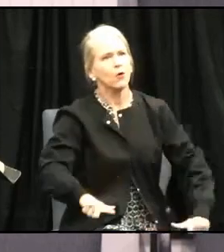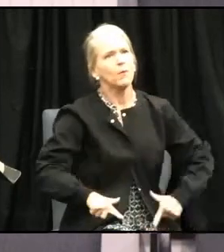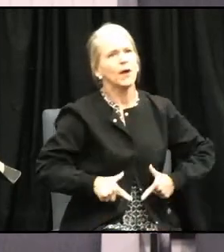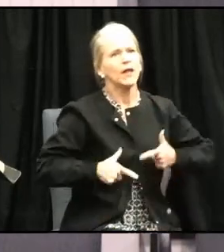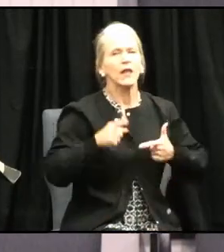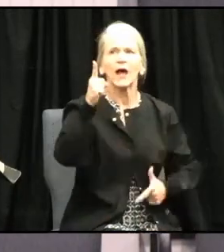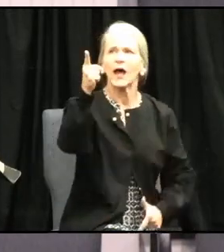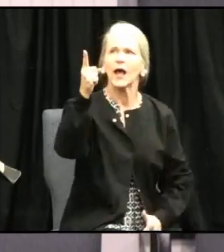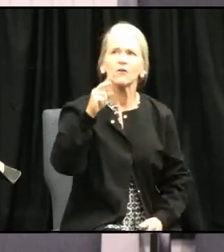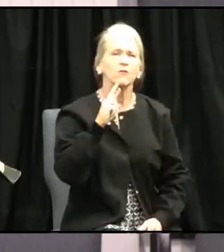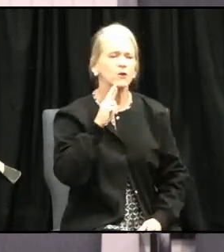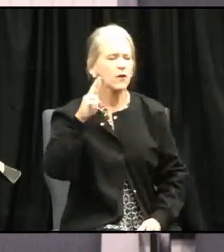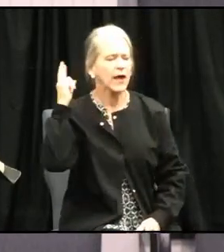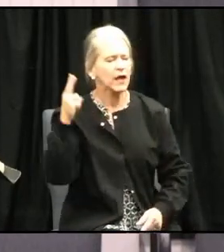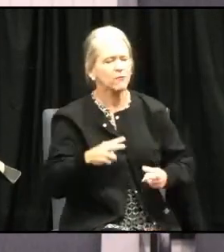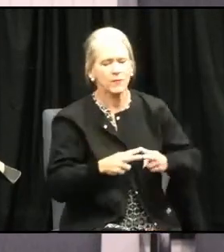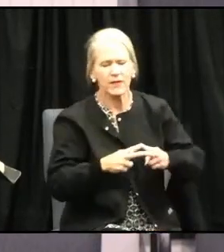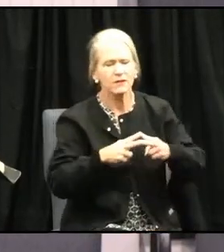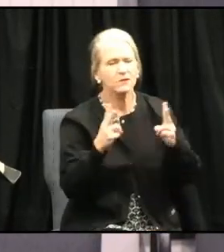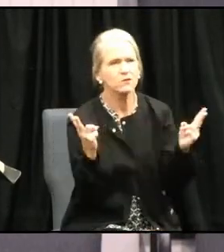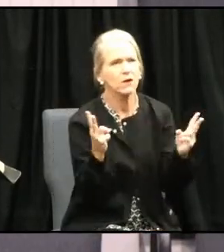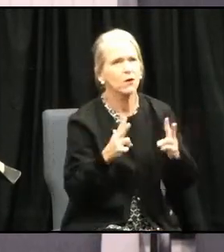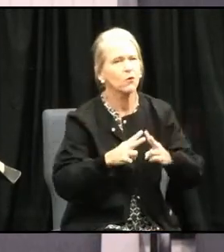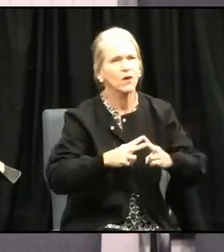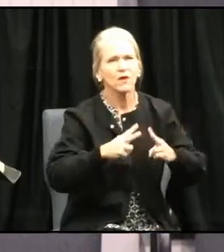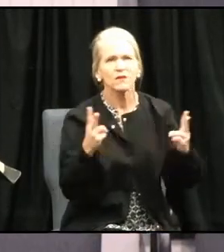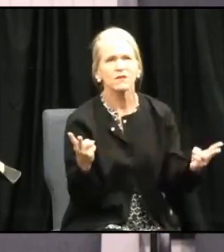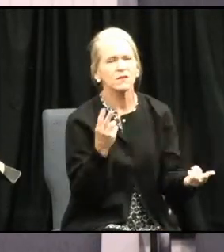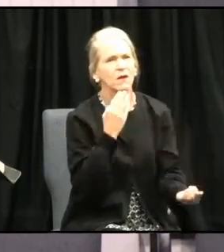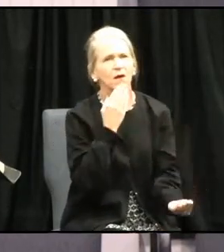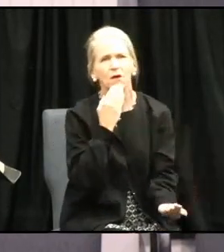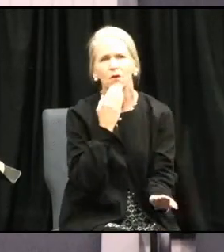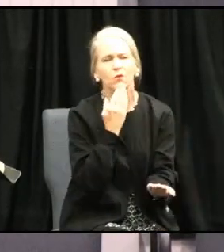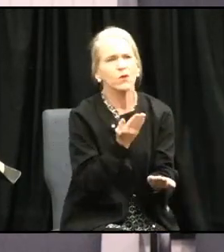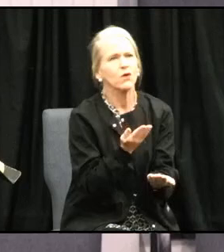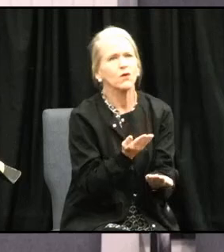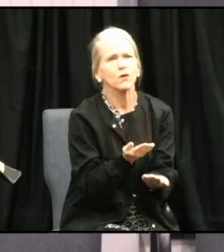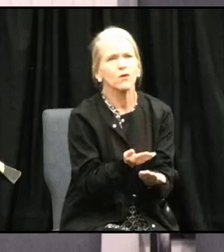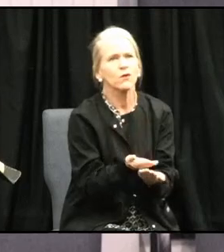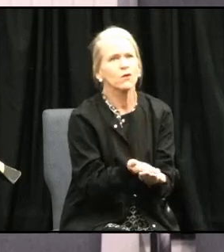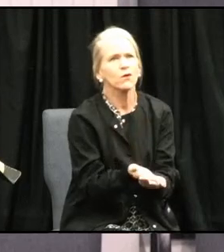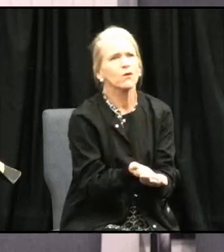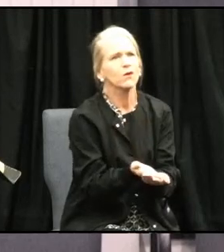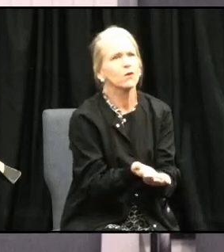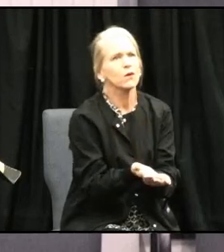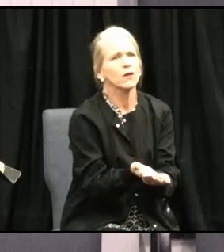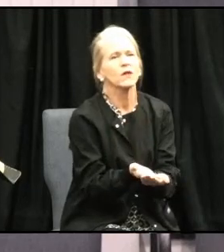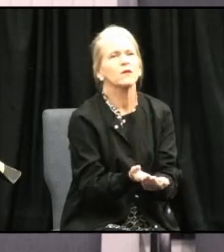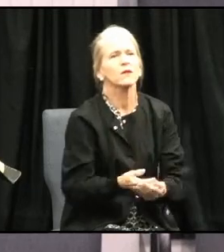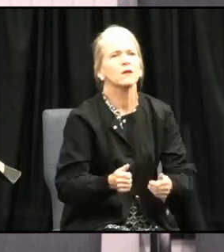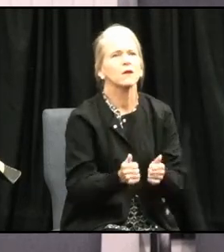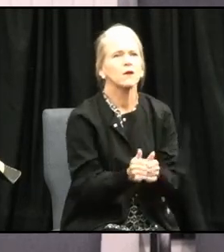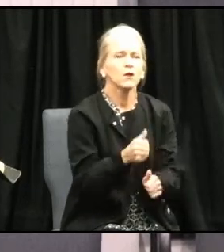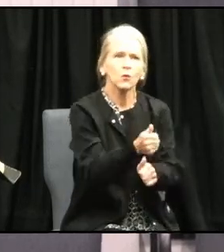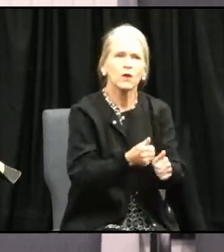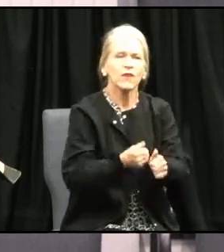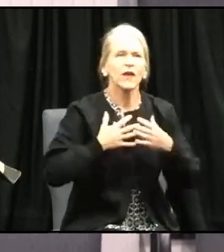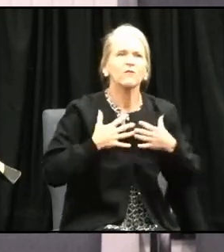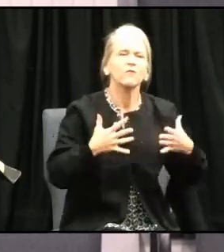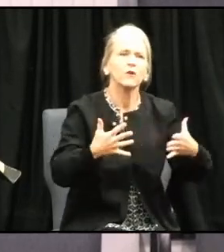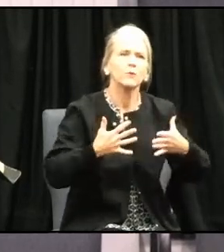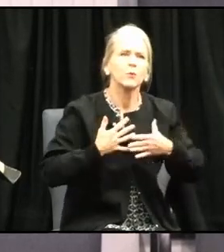And all my life you have been so, so good.